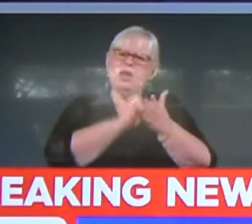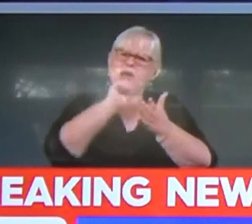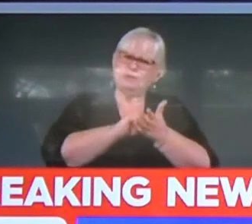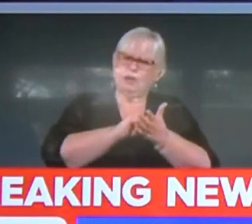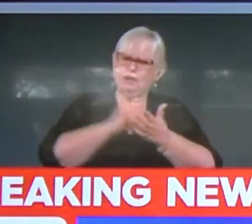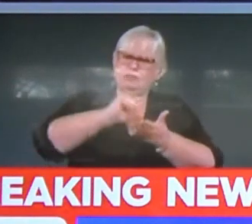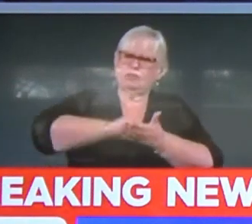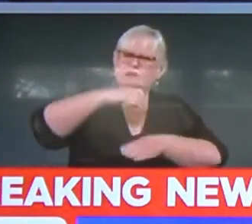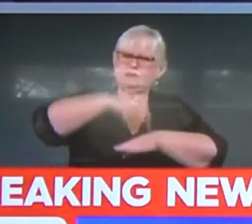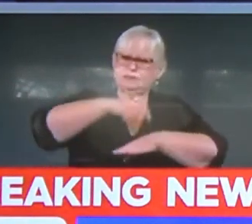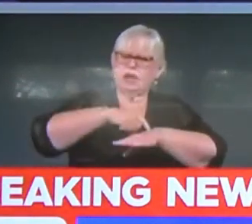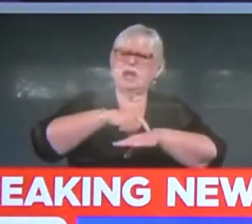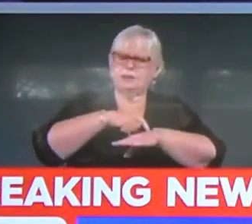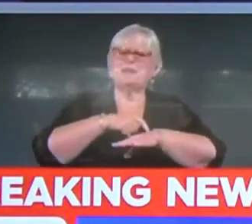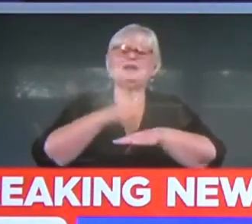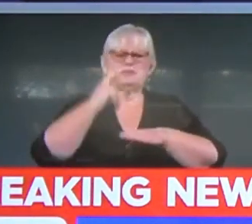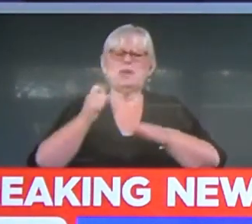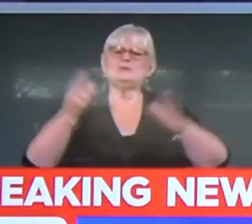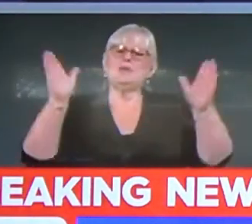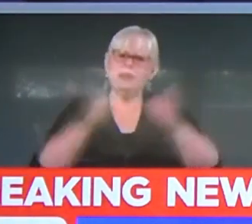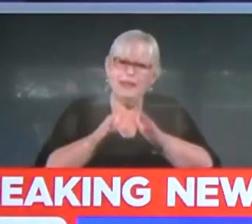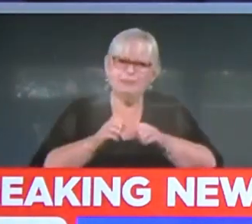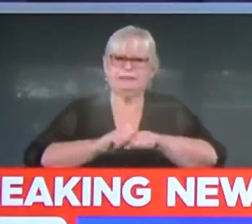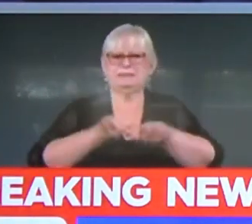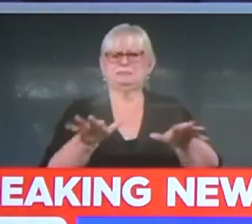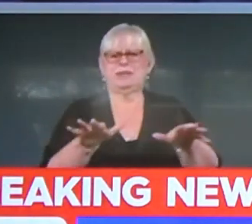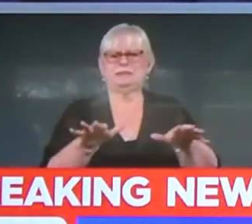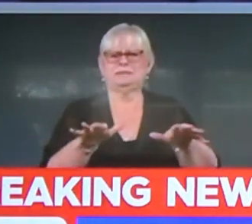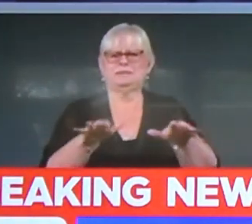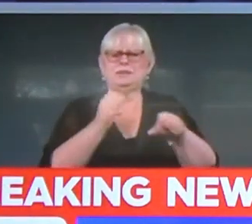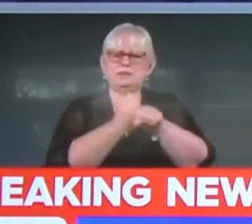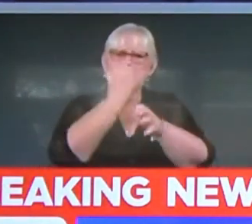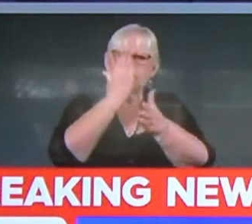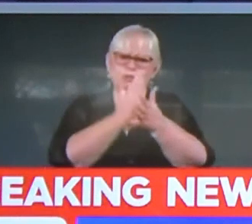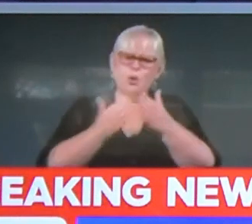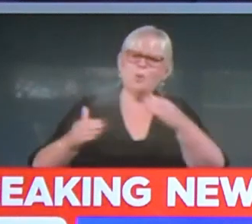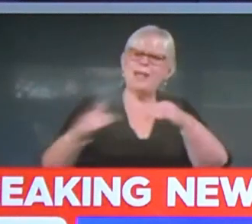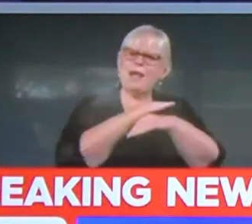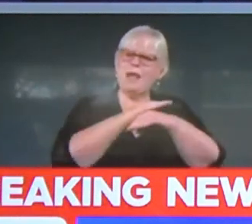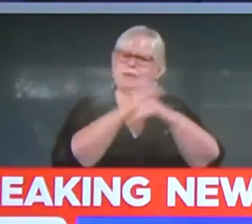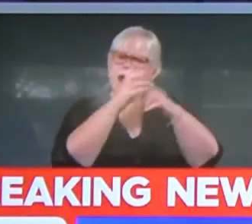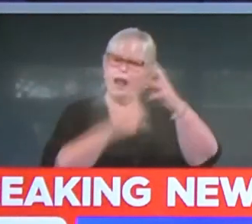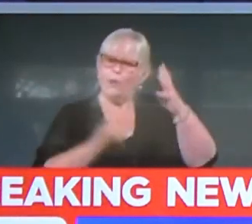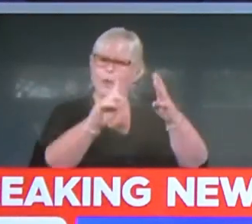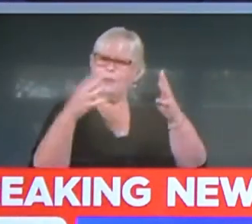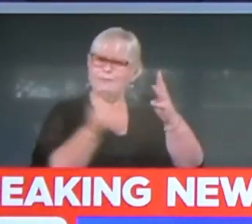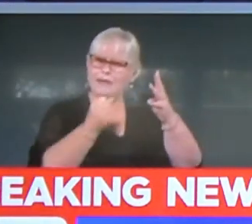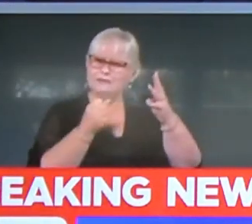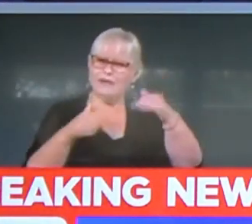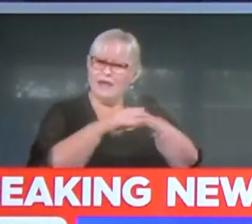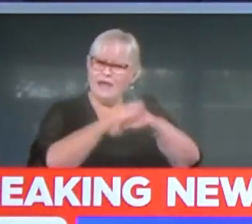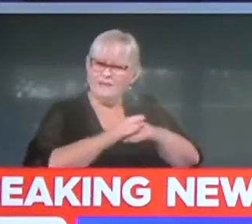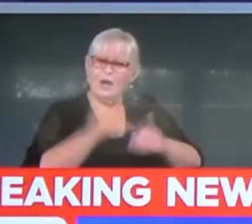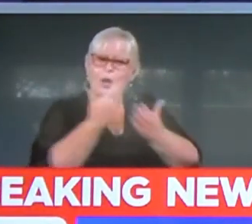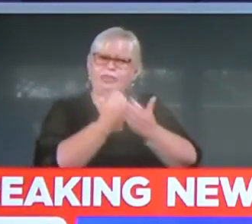at this time to slow the spread of the virus, to ensure that we are covering all the necessary activities